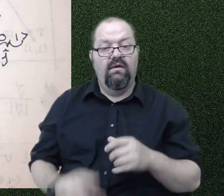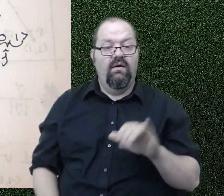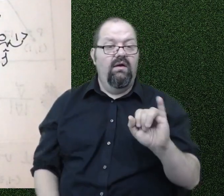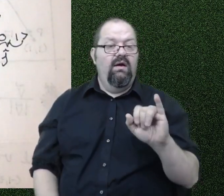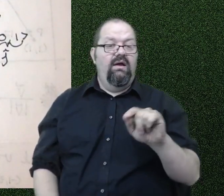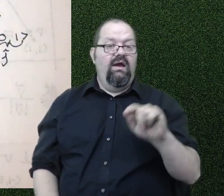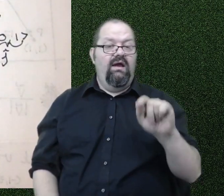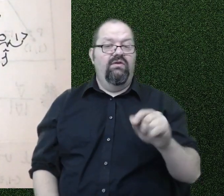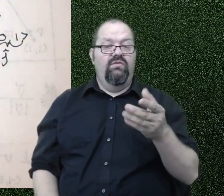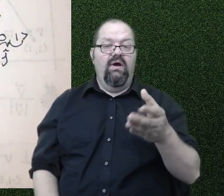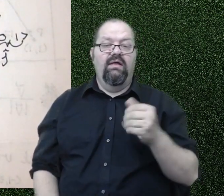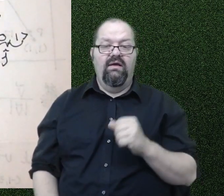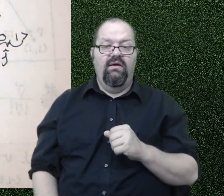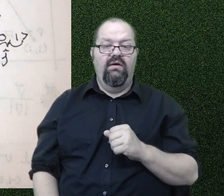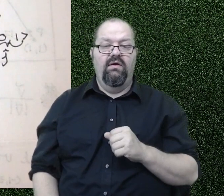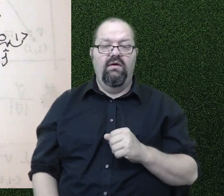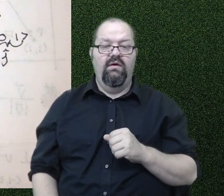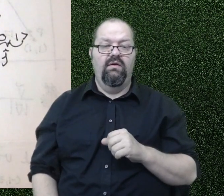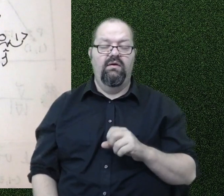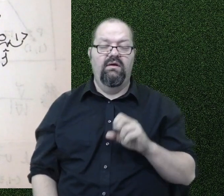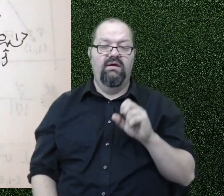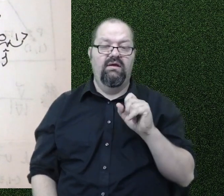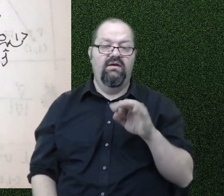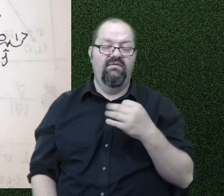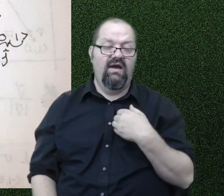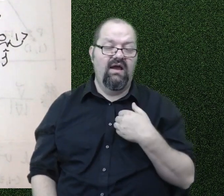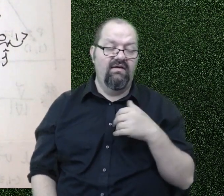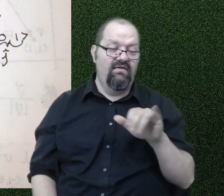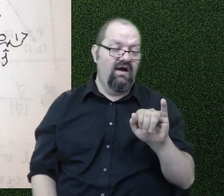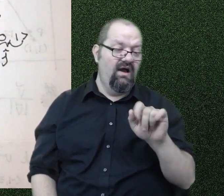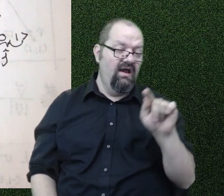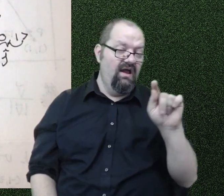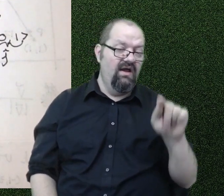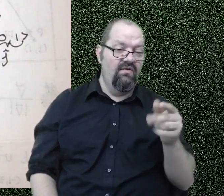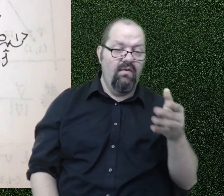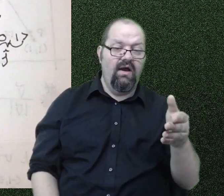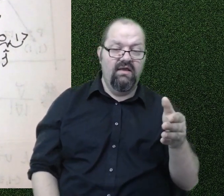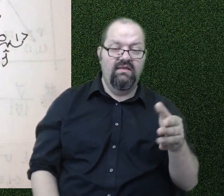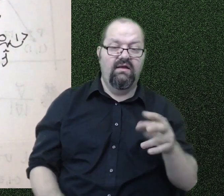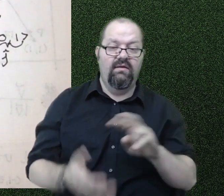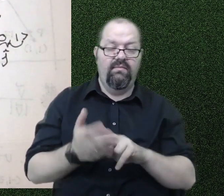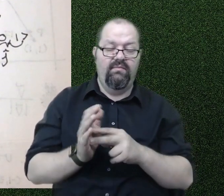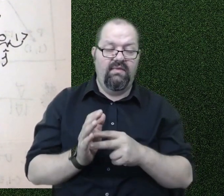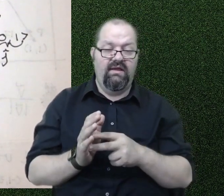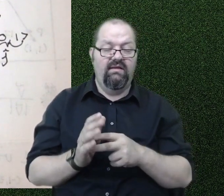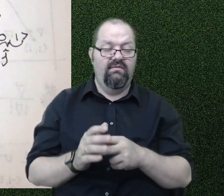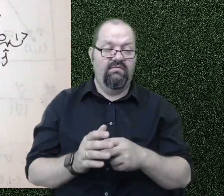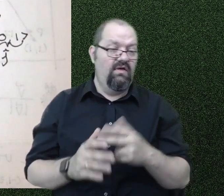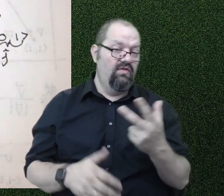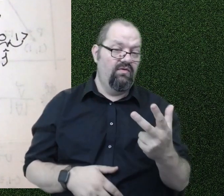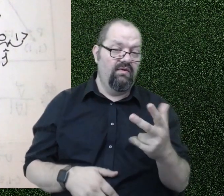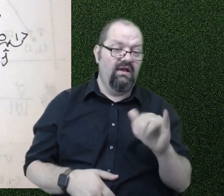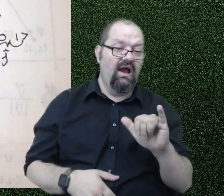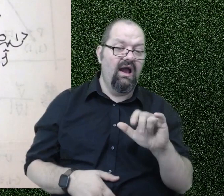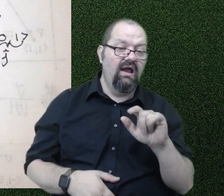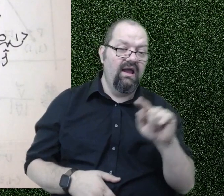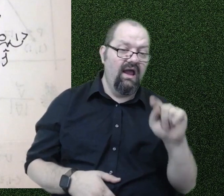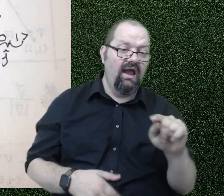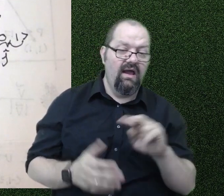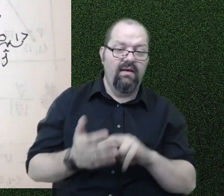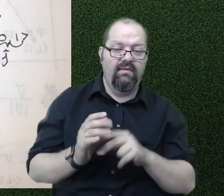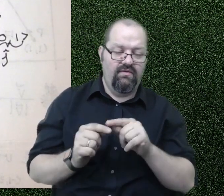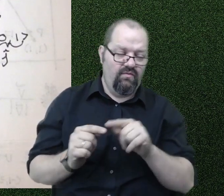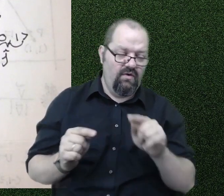here. If I take I hat and I multiply it by 3, I get 3 I hat, which is that